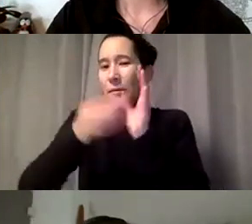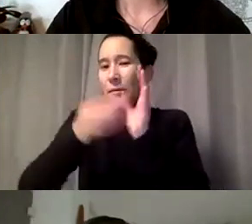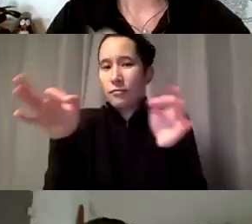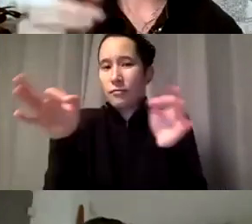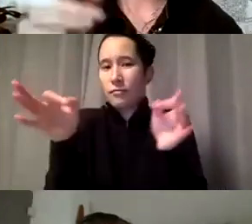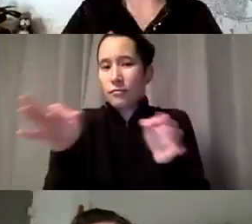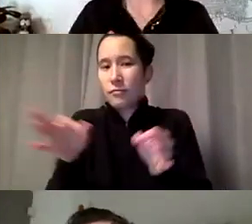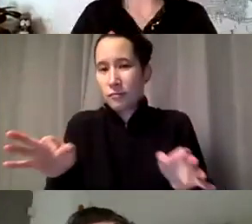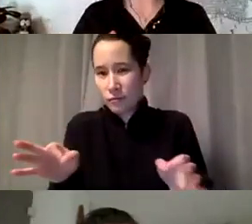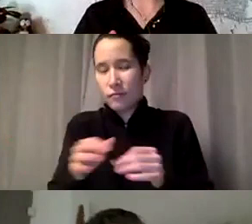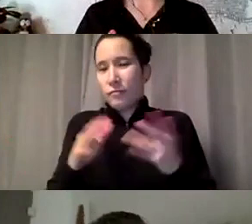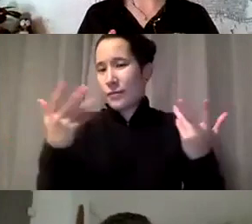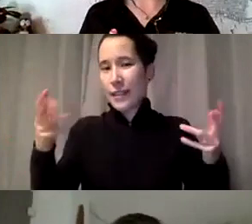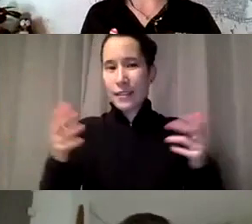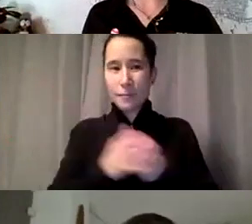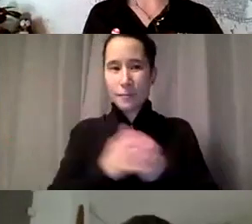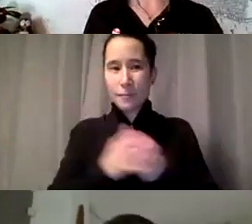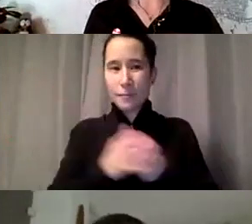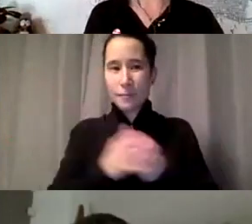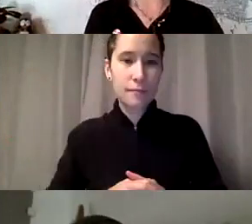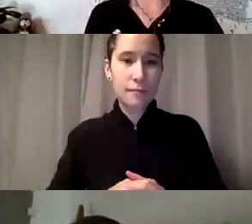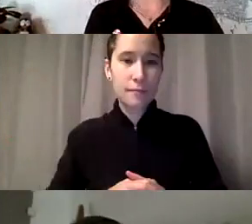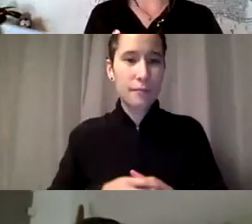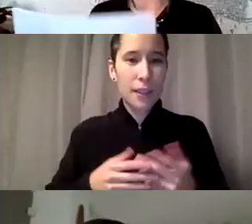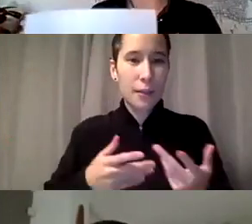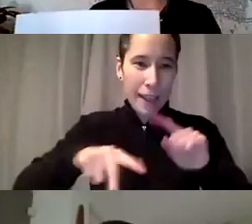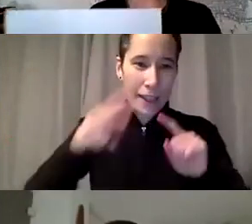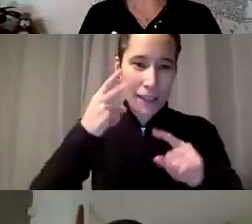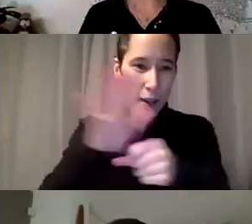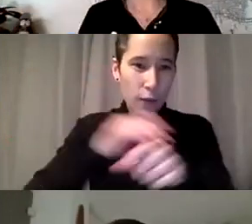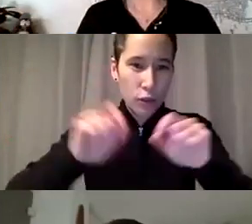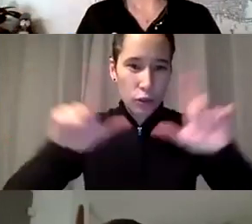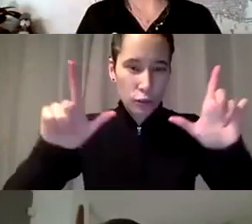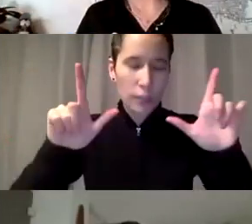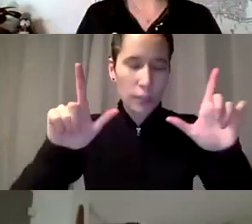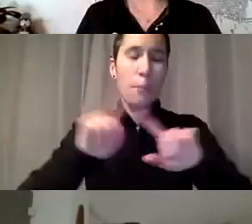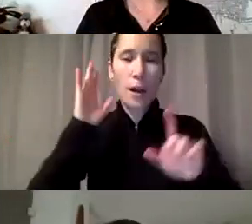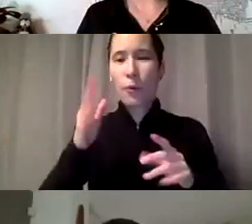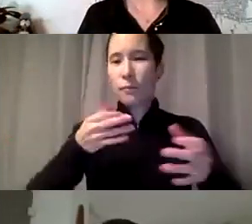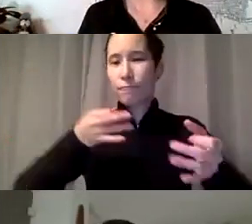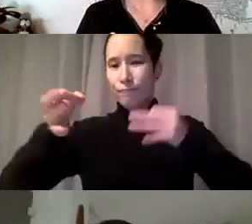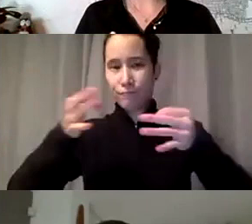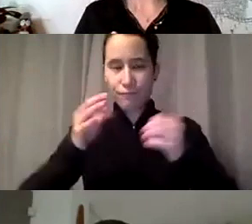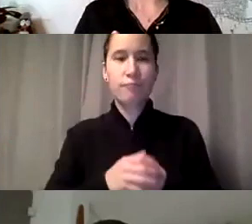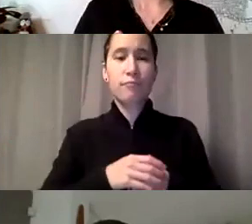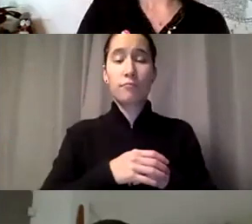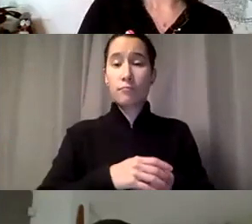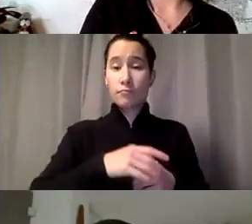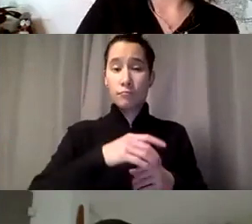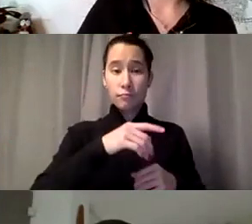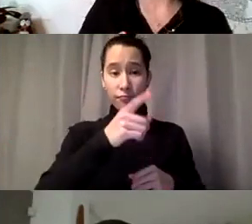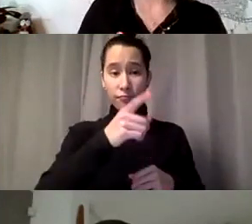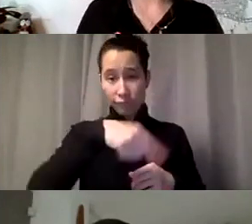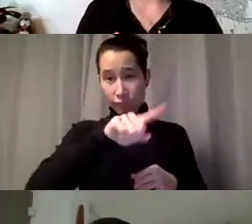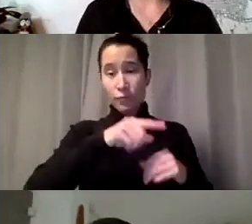facing, I'm cutting off my part of my screen, but I can just talk to it. We hear you loud and clear that the split of